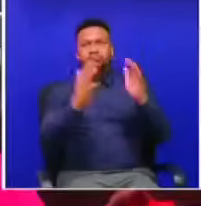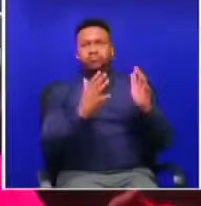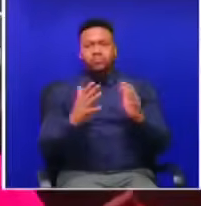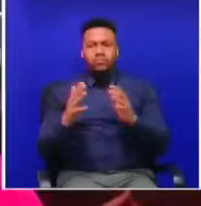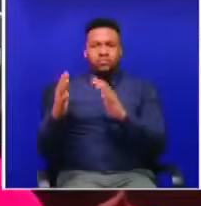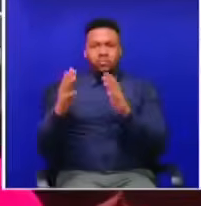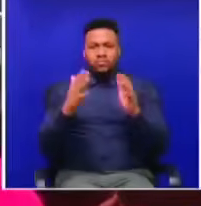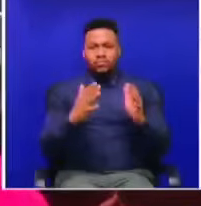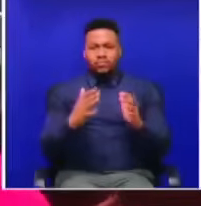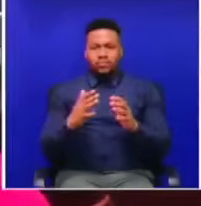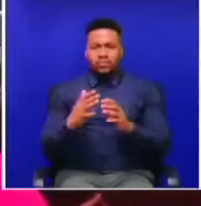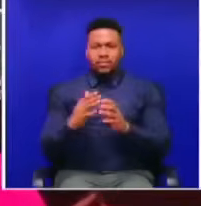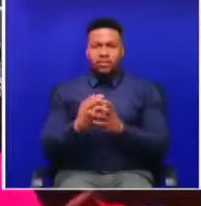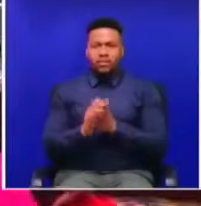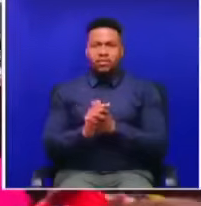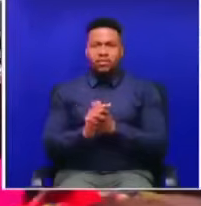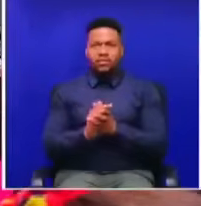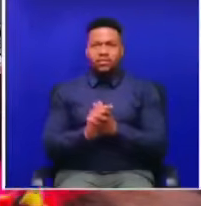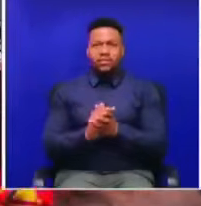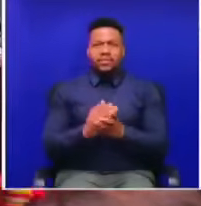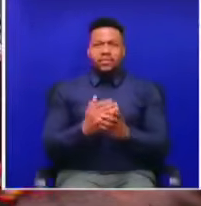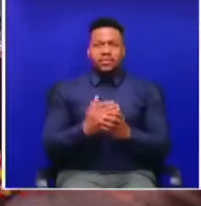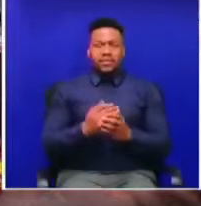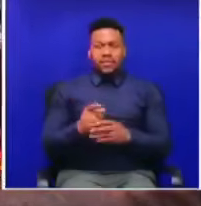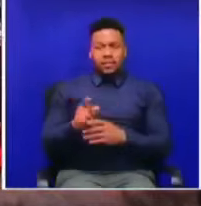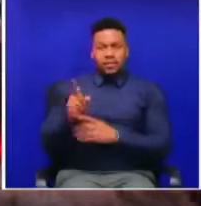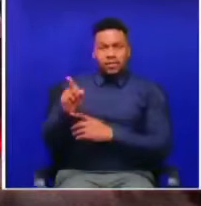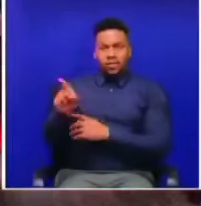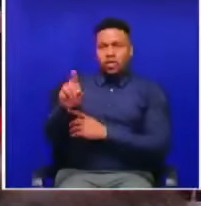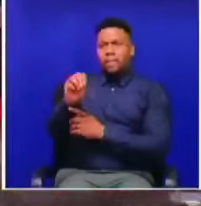Thank you, Honorable Maodwe.